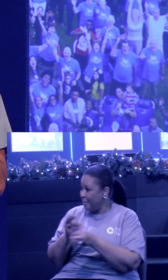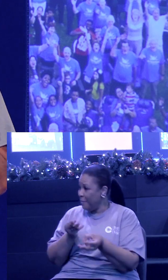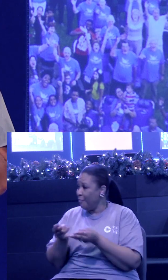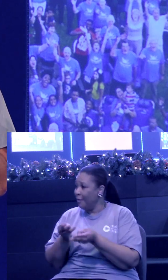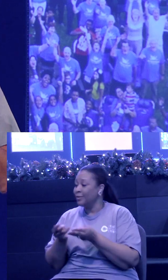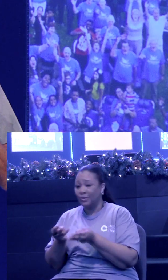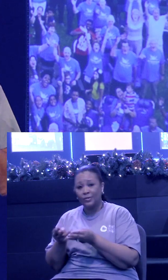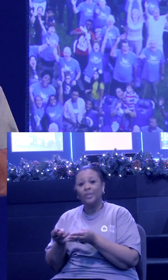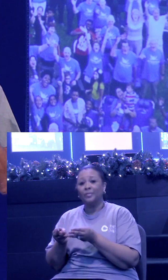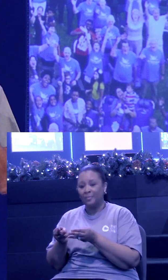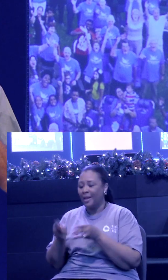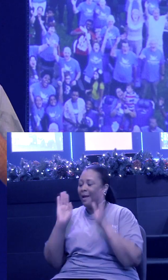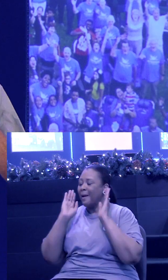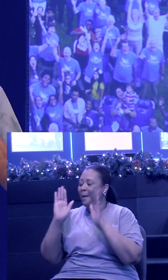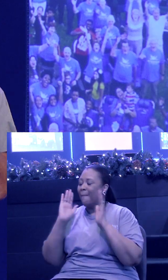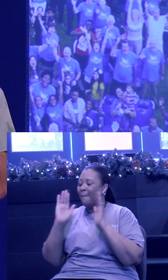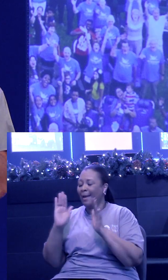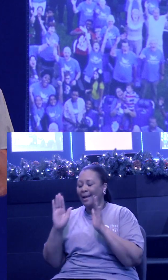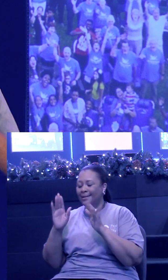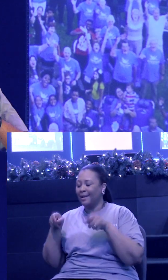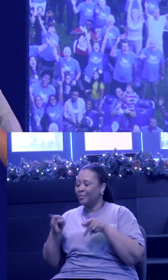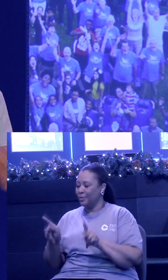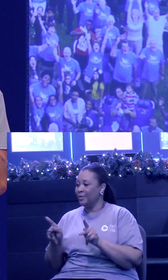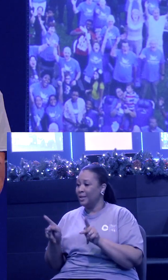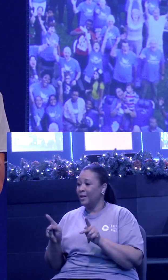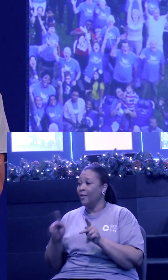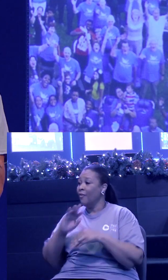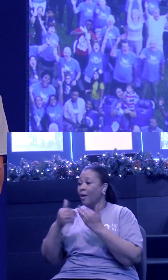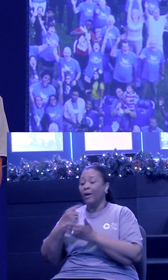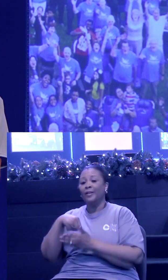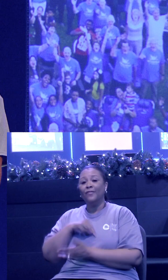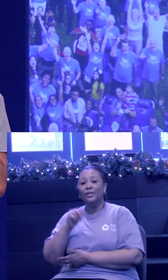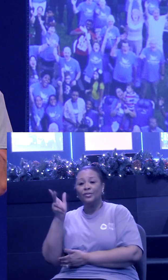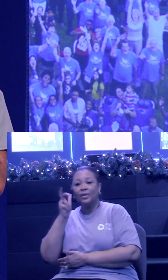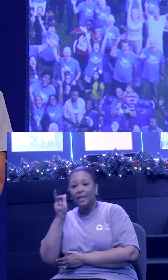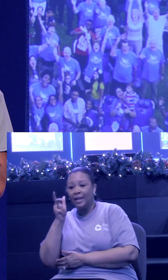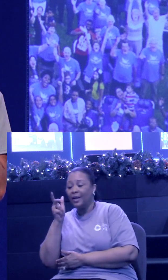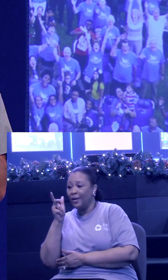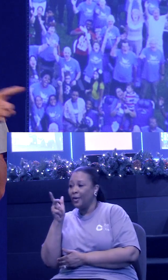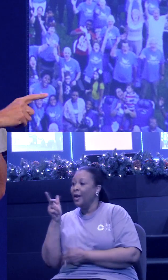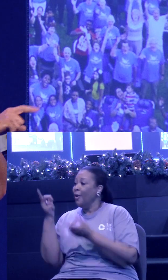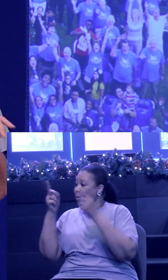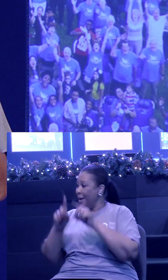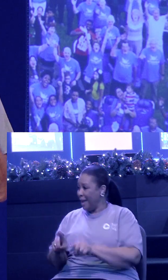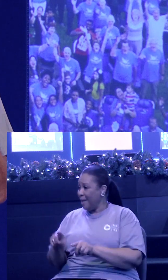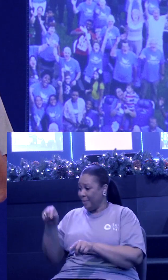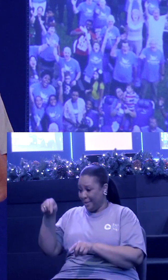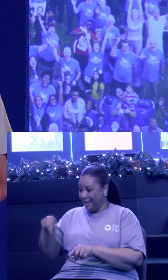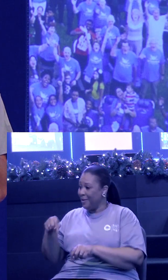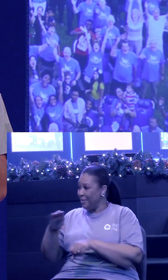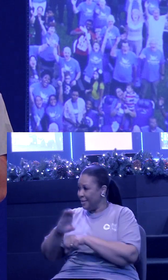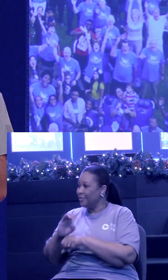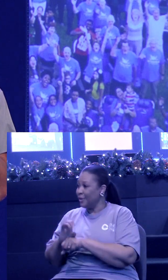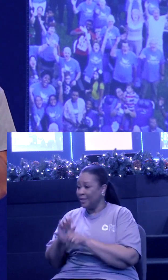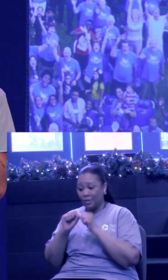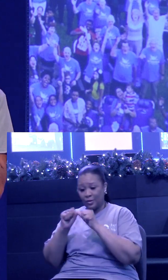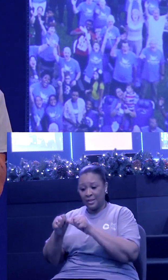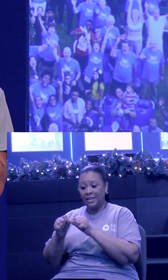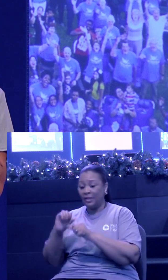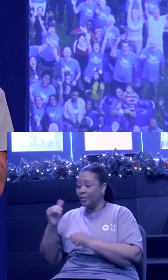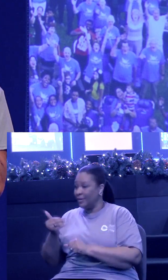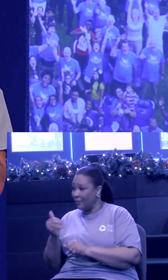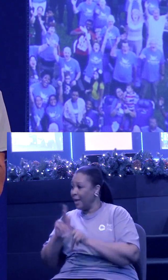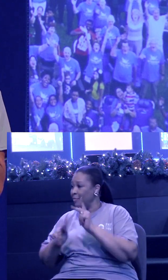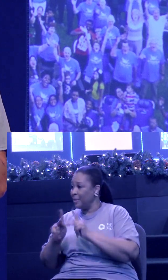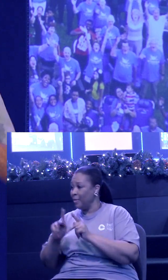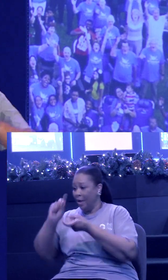ministry. And what an amazing opportunity for all of us to hear the legacy that you guys are making as you continue to invite and